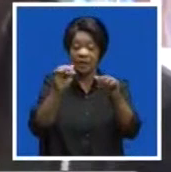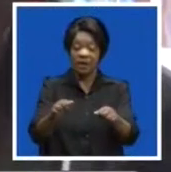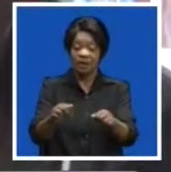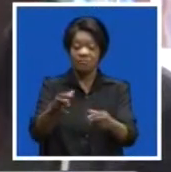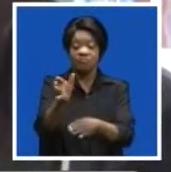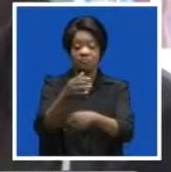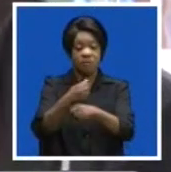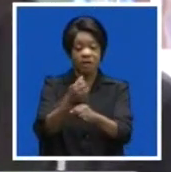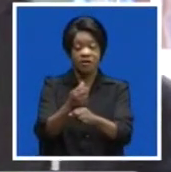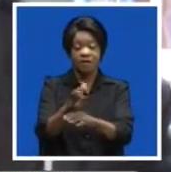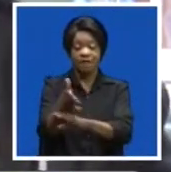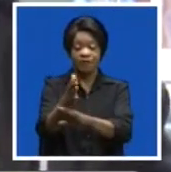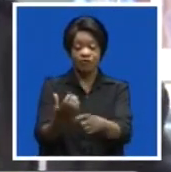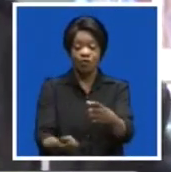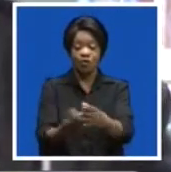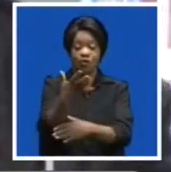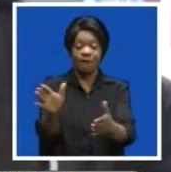and those who benefit from them.